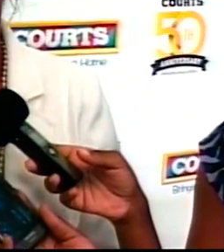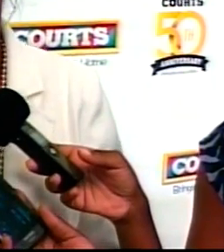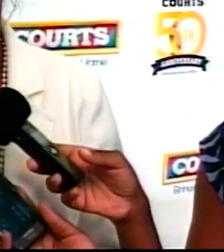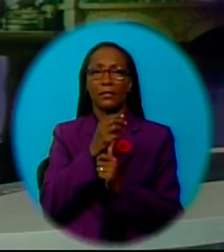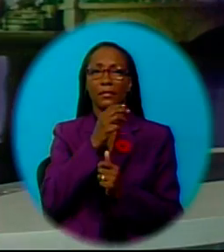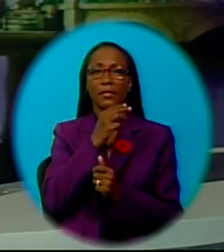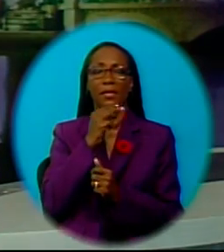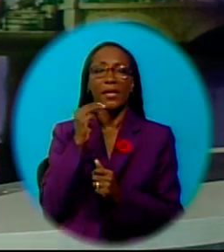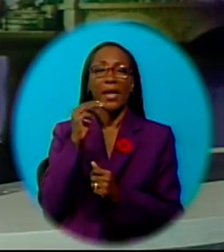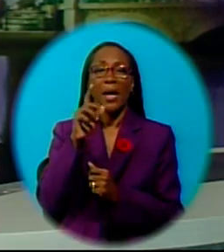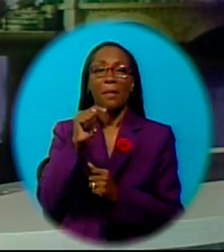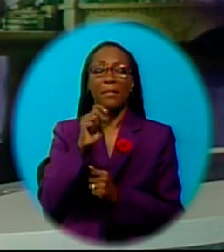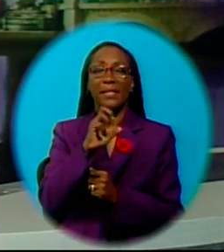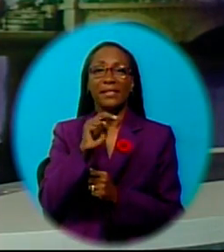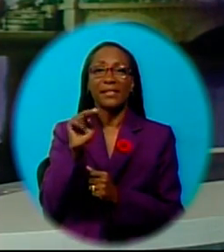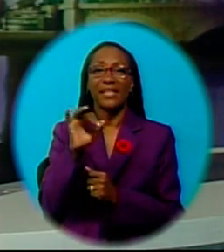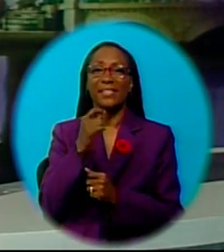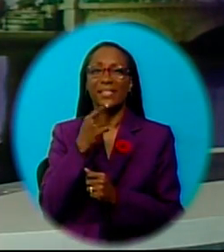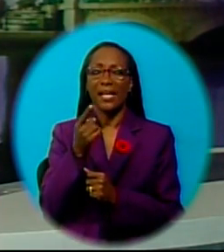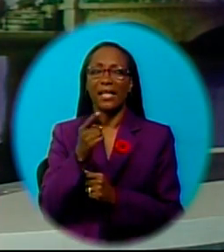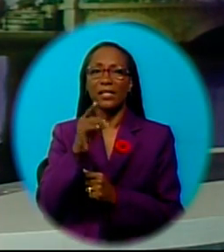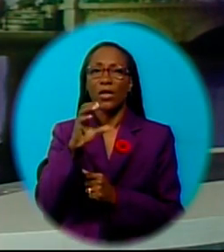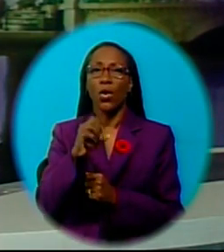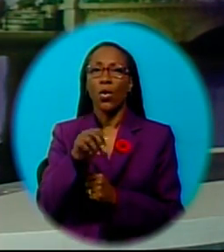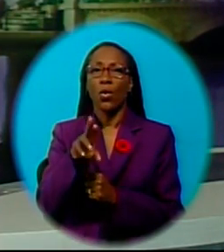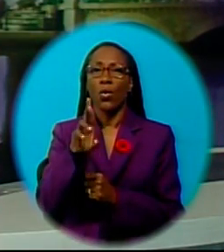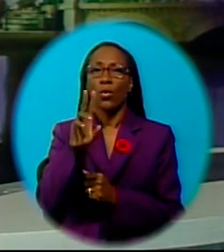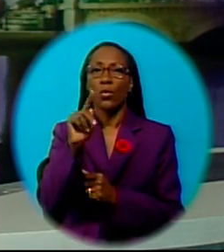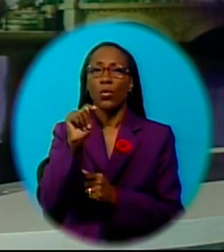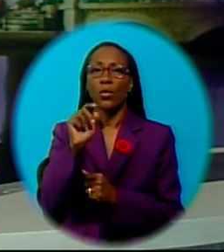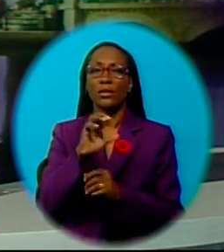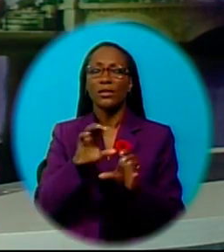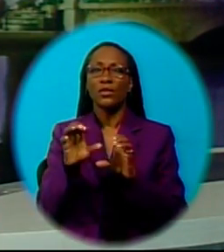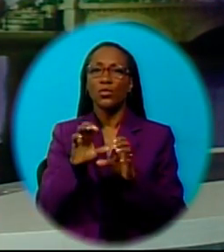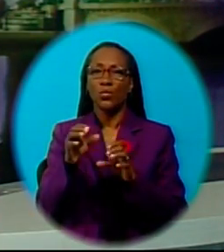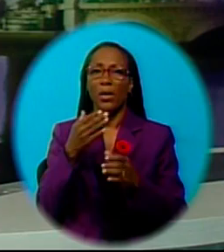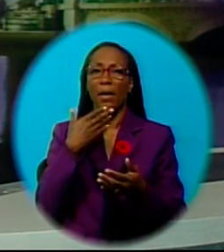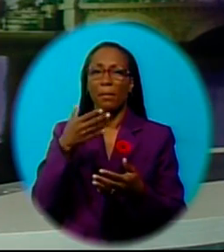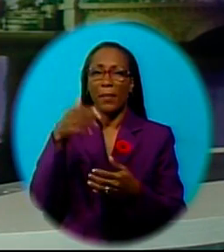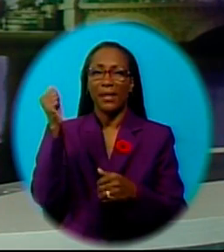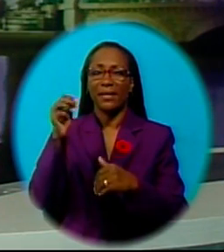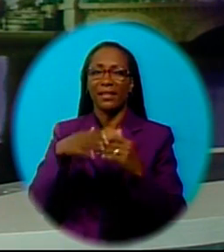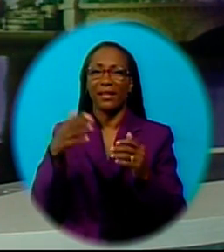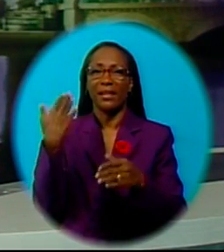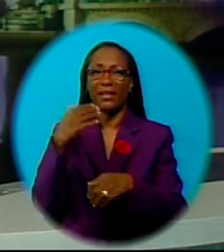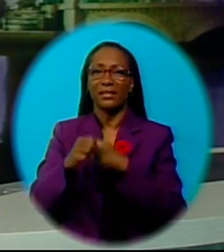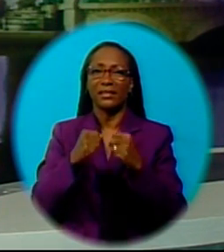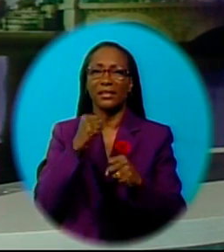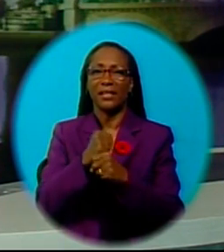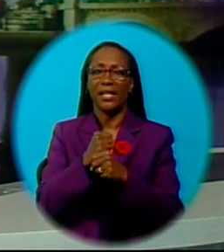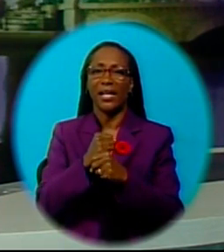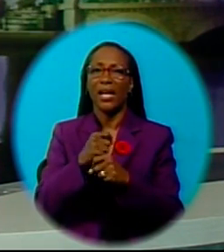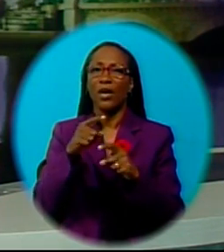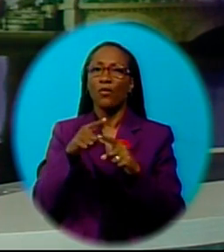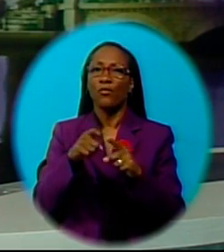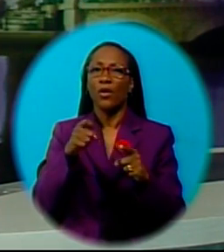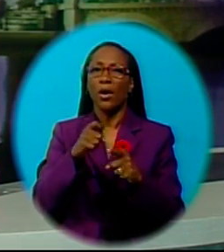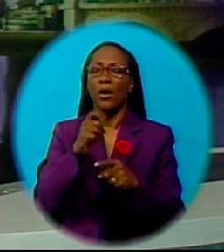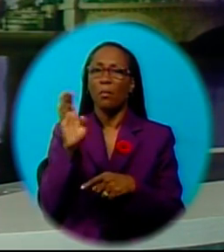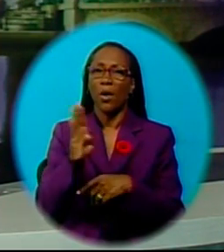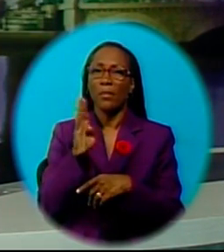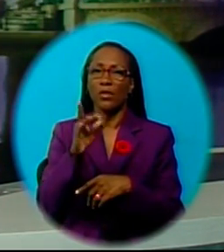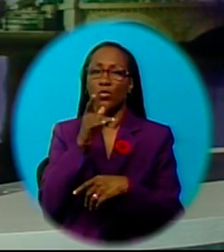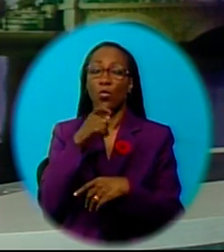score. Ms. Tannis says courts has been doing better than last year due to the patronage and loyalty of Barbadians.